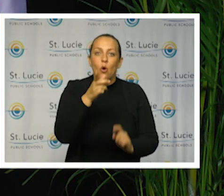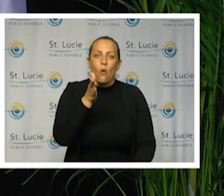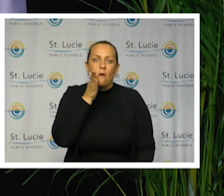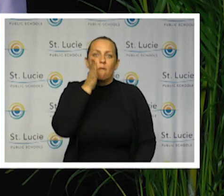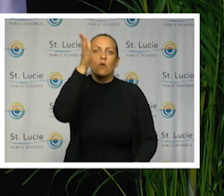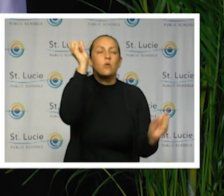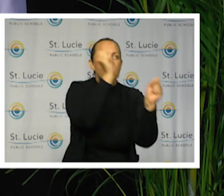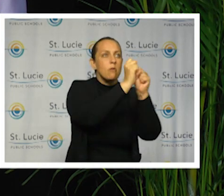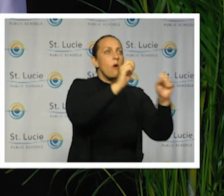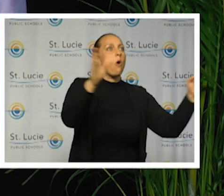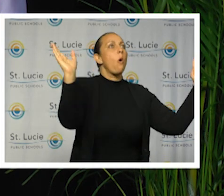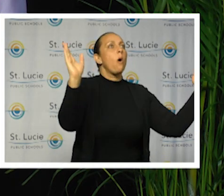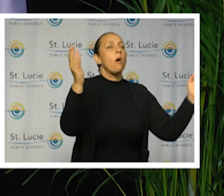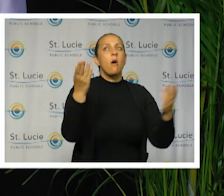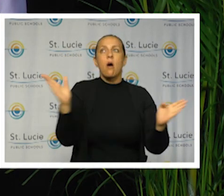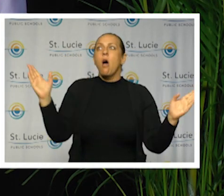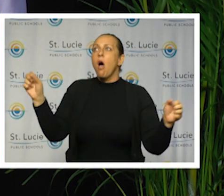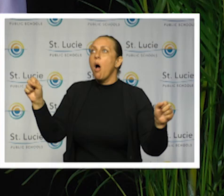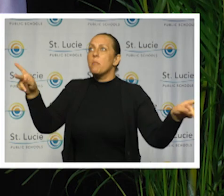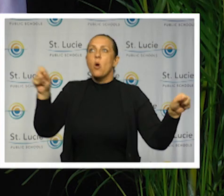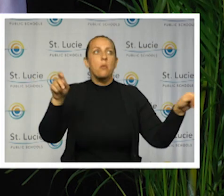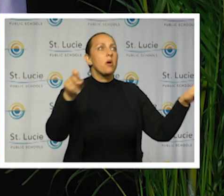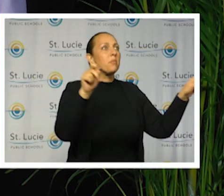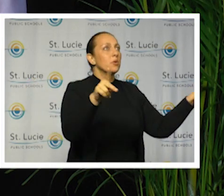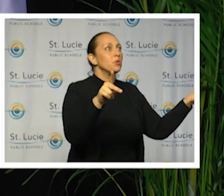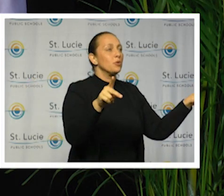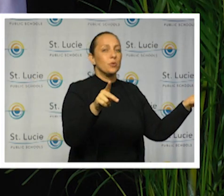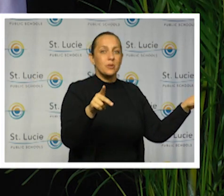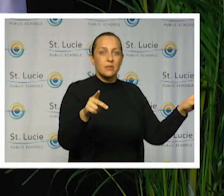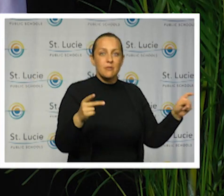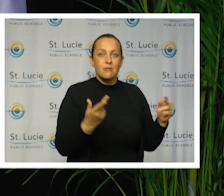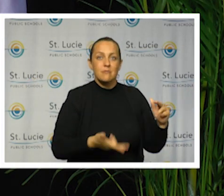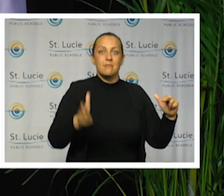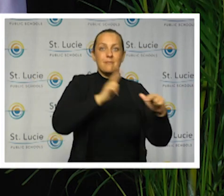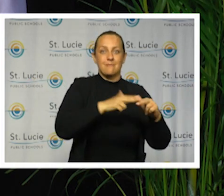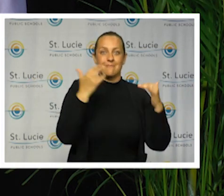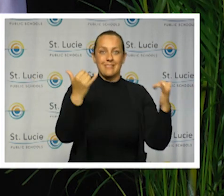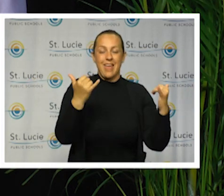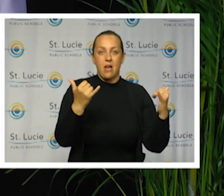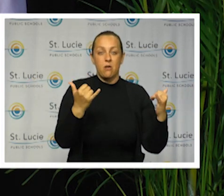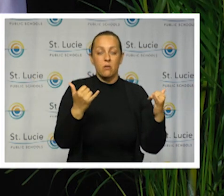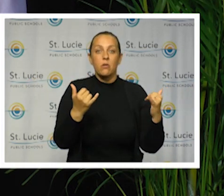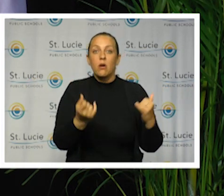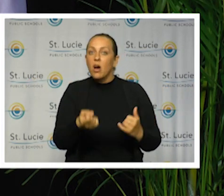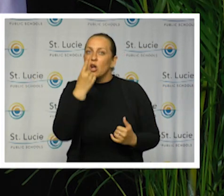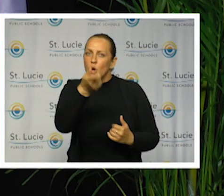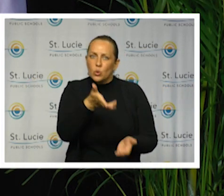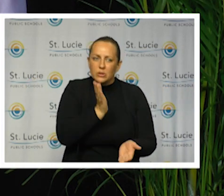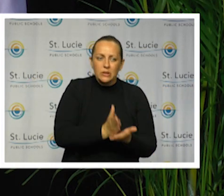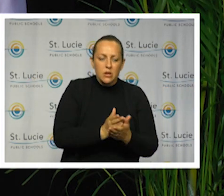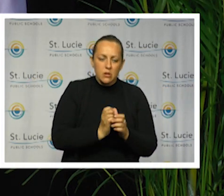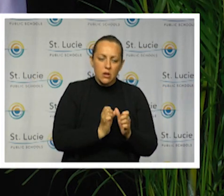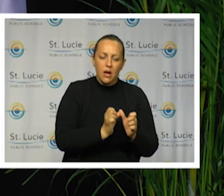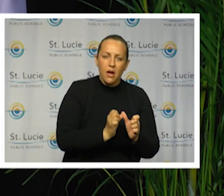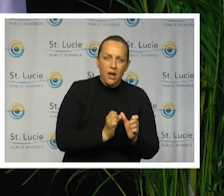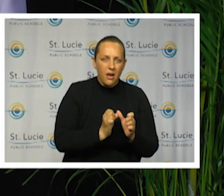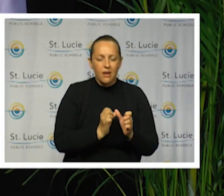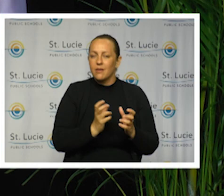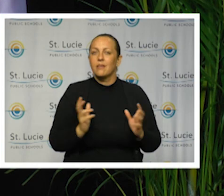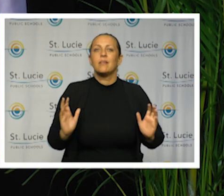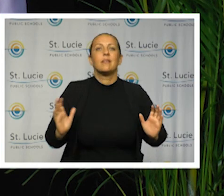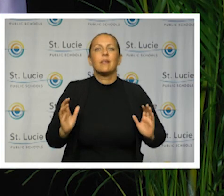yourself more opportunities than you had just a few months ago. But don't stop here. Don't think this is enough.